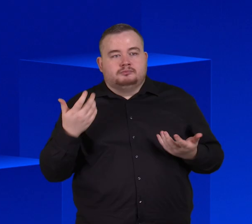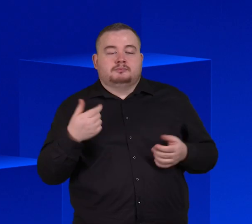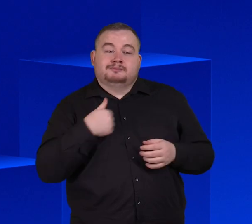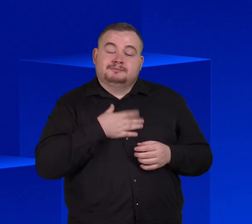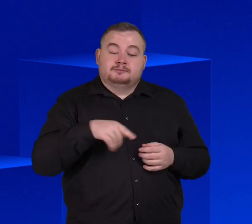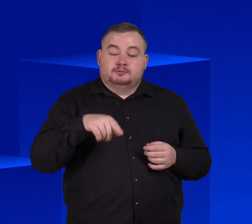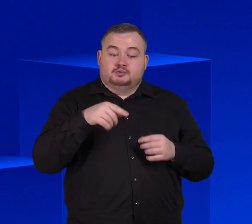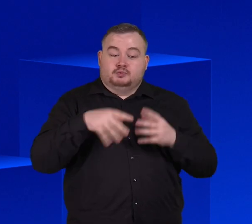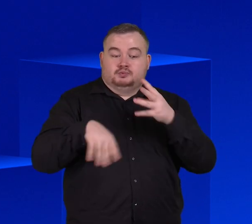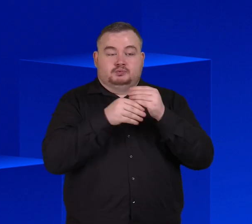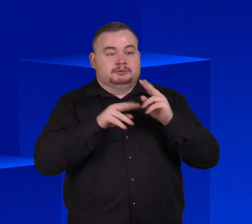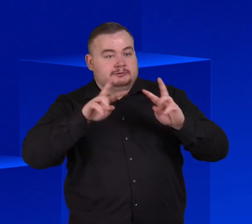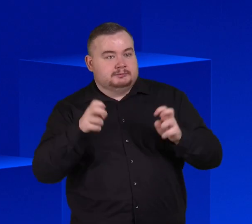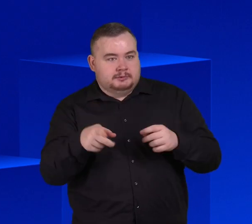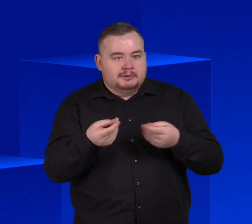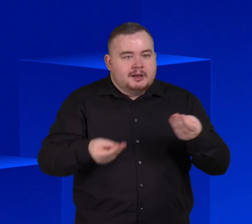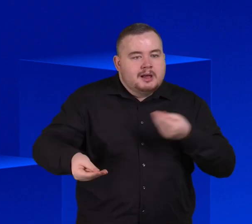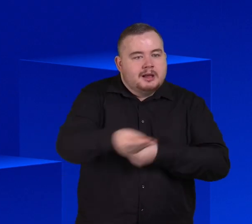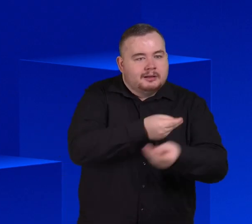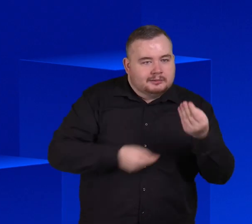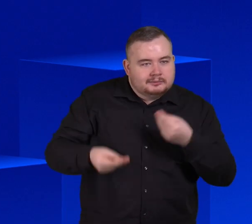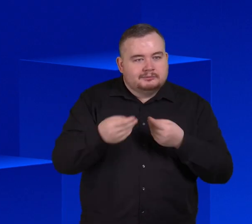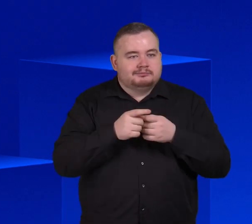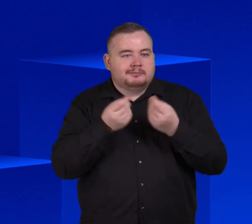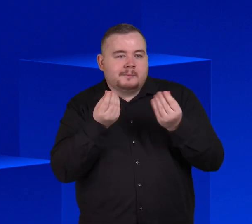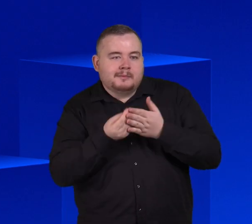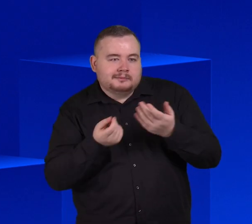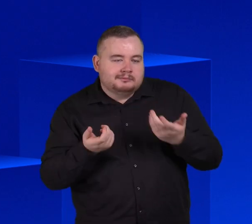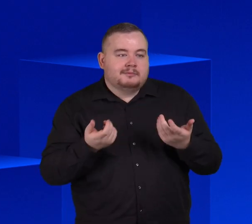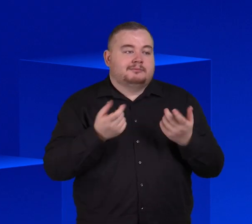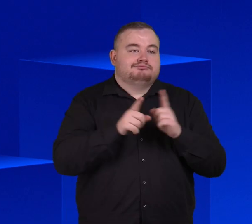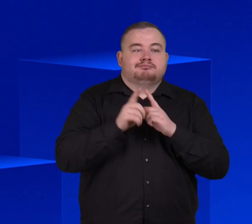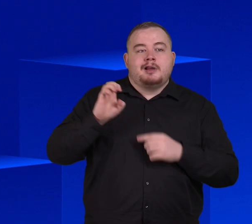relation of European Union against China and US. Donald Trump,